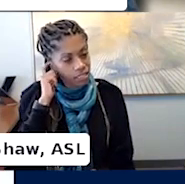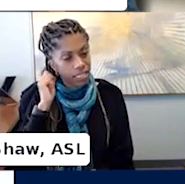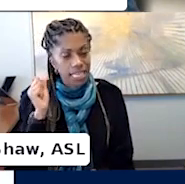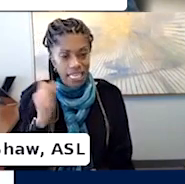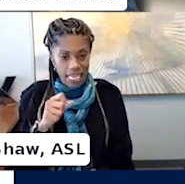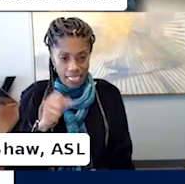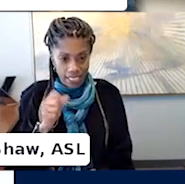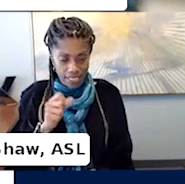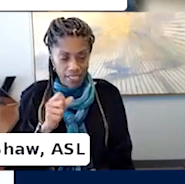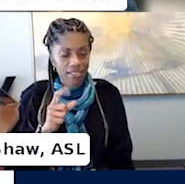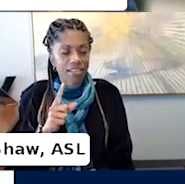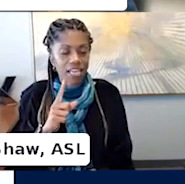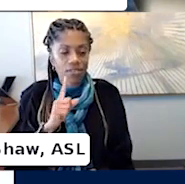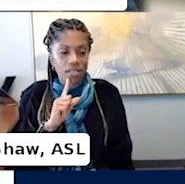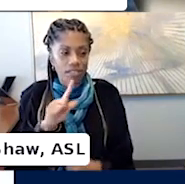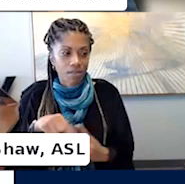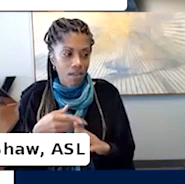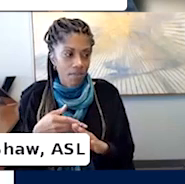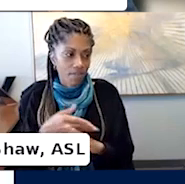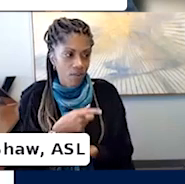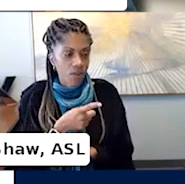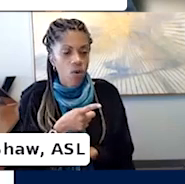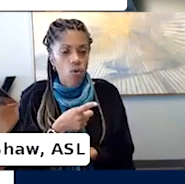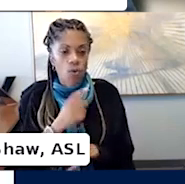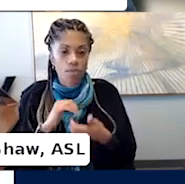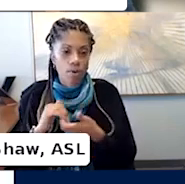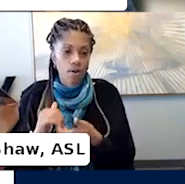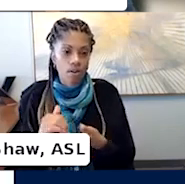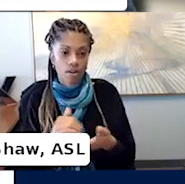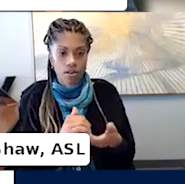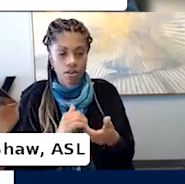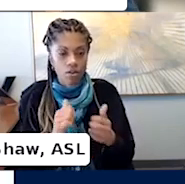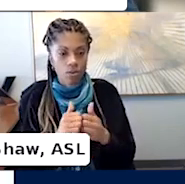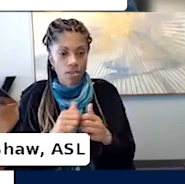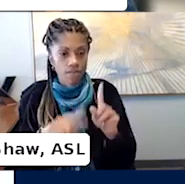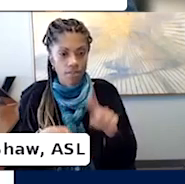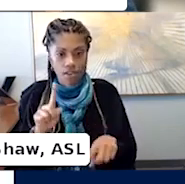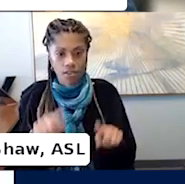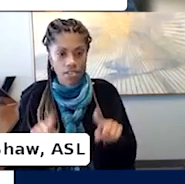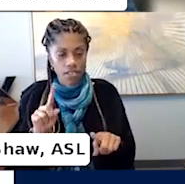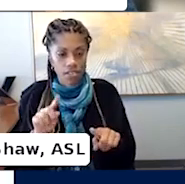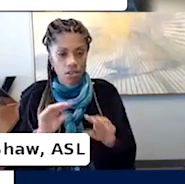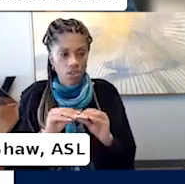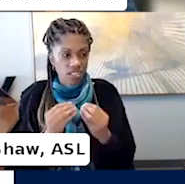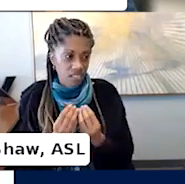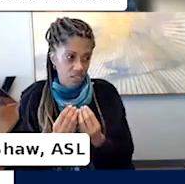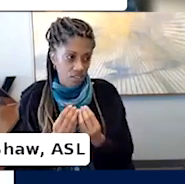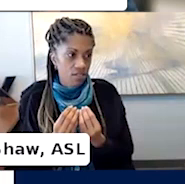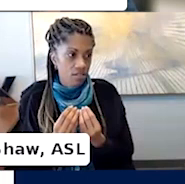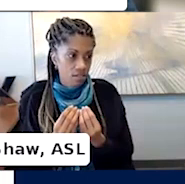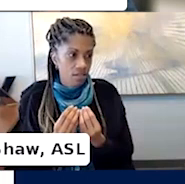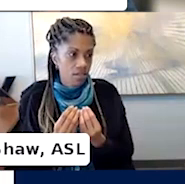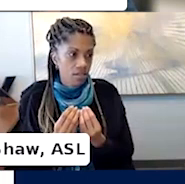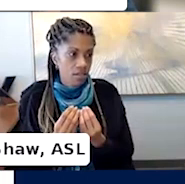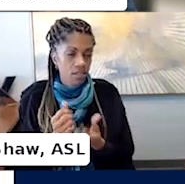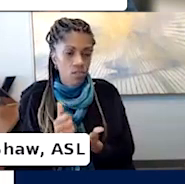of StoryCorps, and we partner with all different types of organizations to take the ethos of StoryCorps and